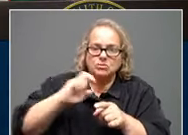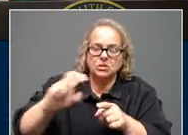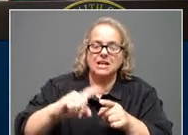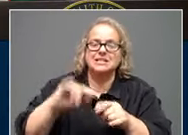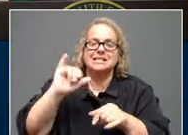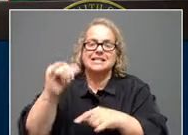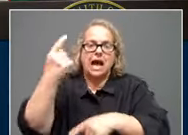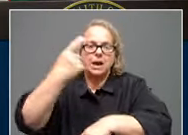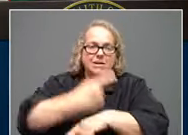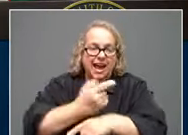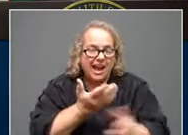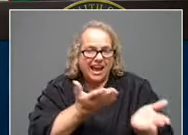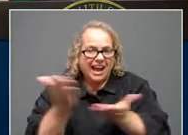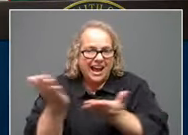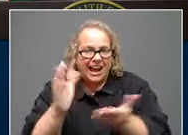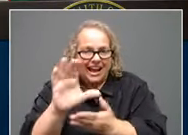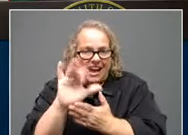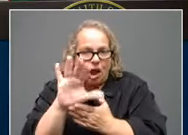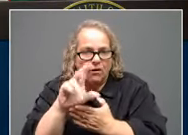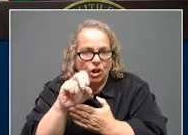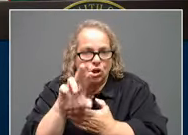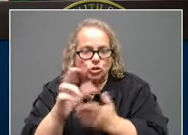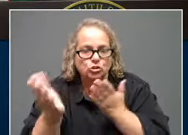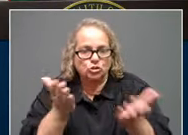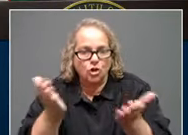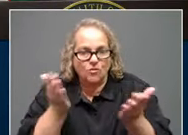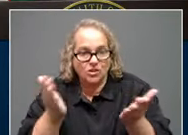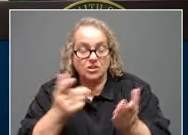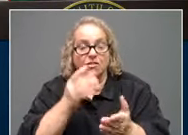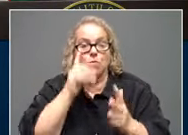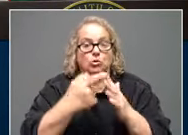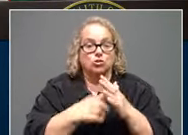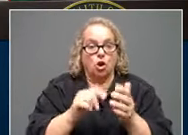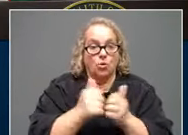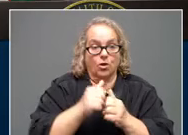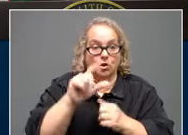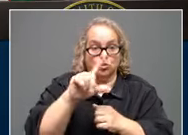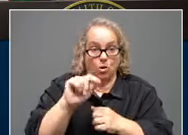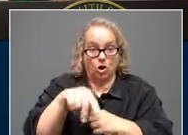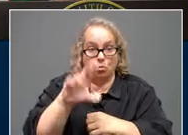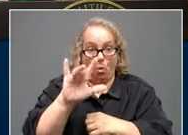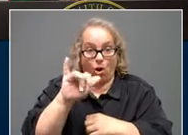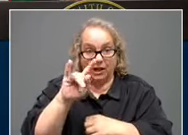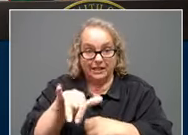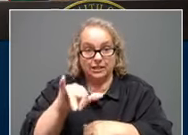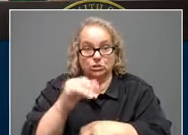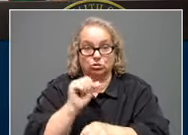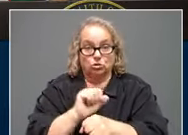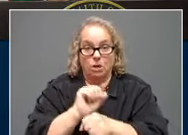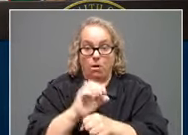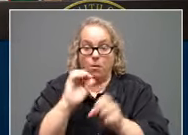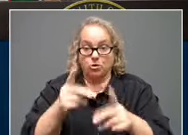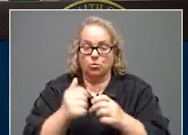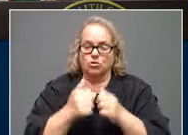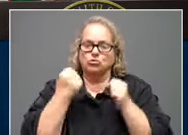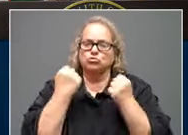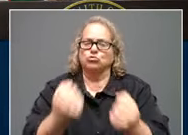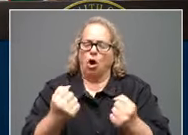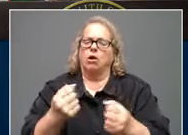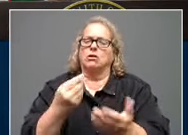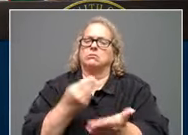Pulaski County headquarters is going to start with 20 quality job opportunities with strong wages for Kentucky